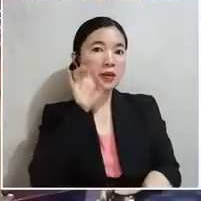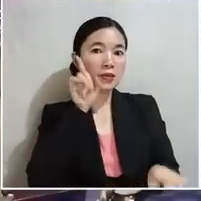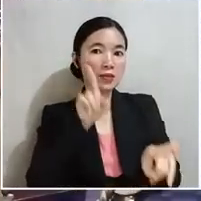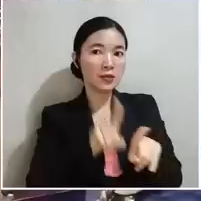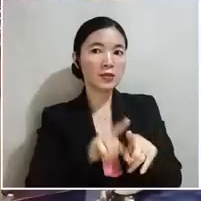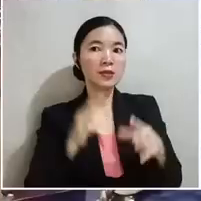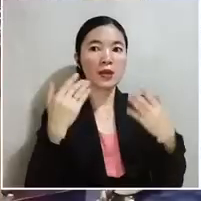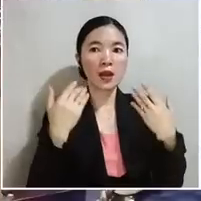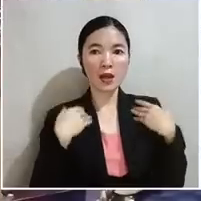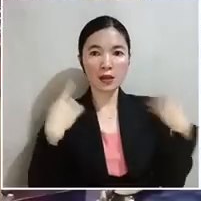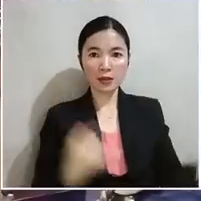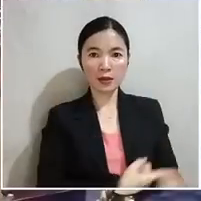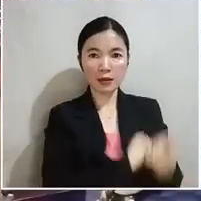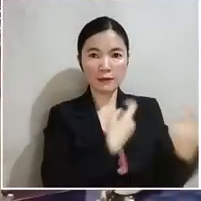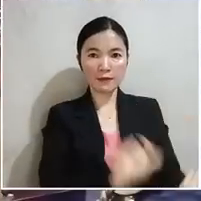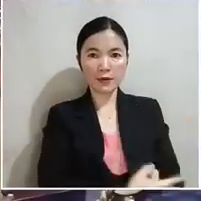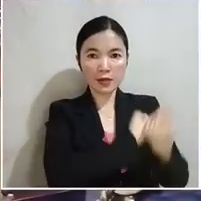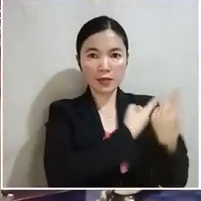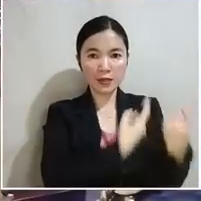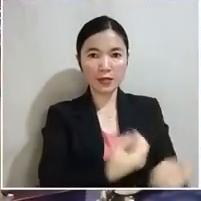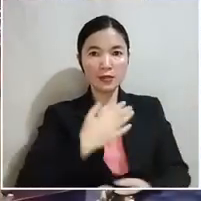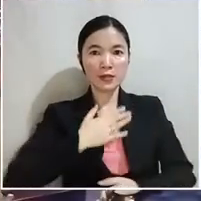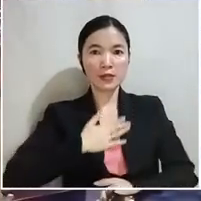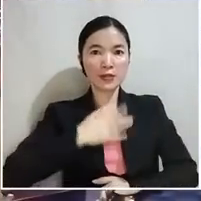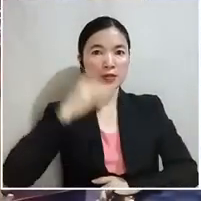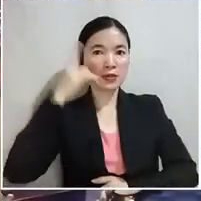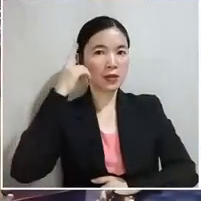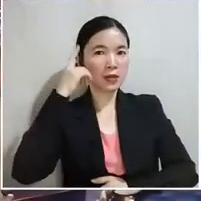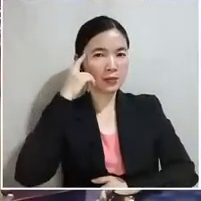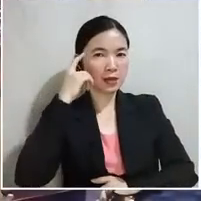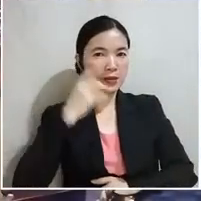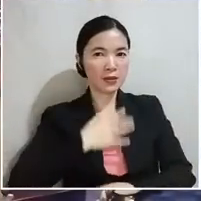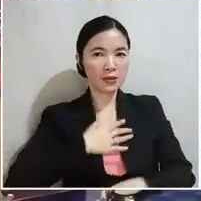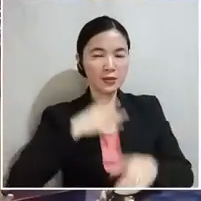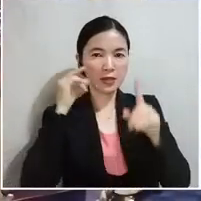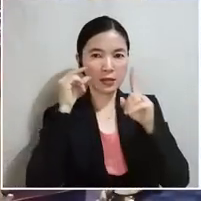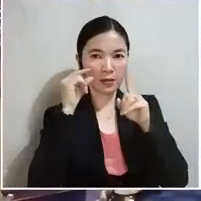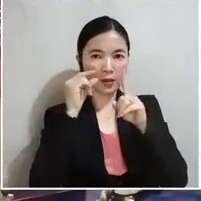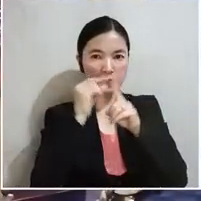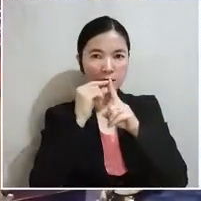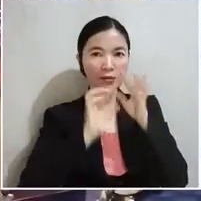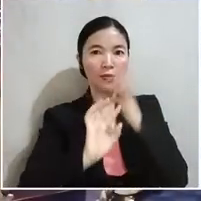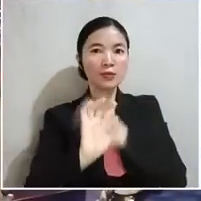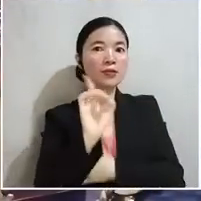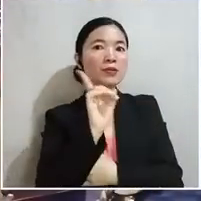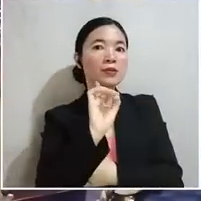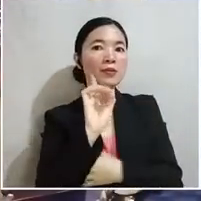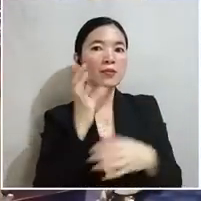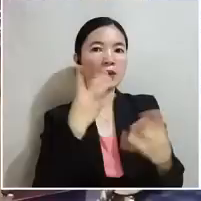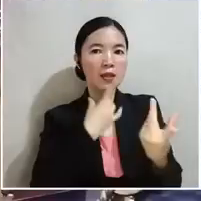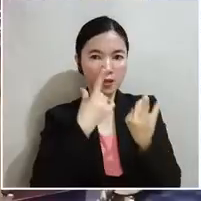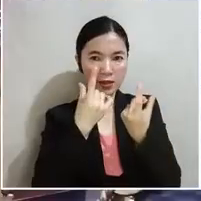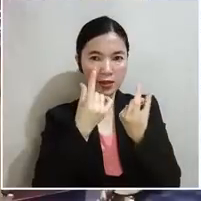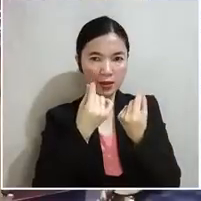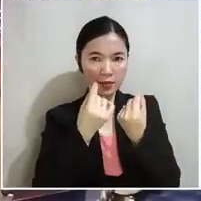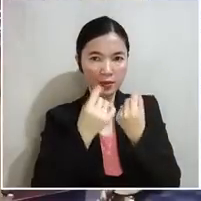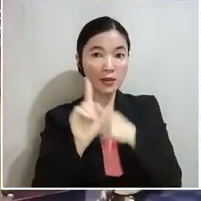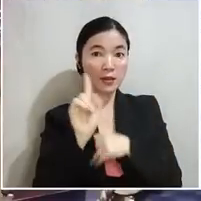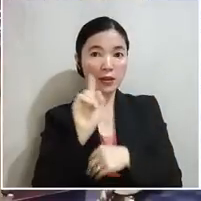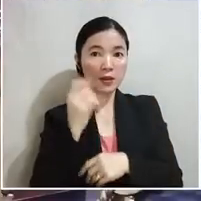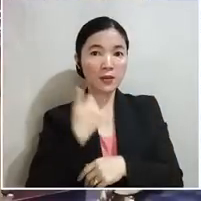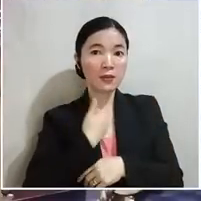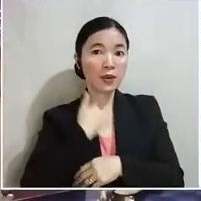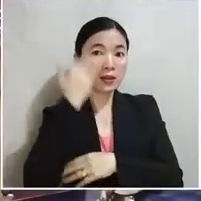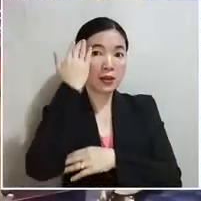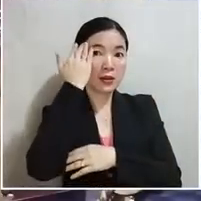sisters, that I have greatly sinned in my thoughts and in my words, in what I have done and in what I